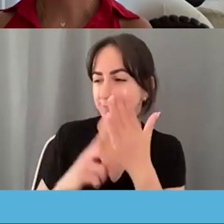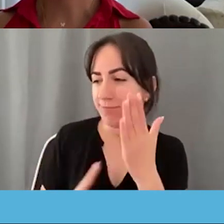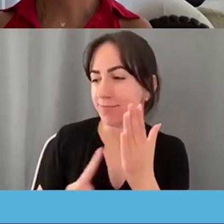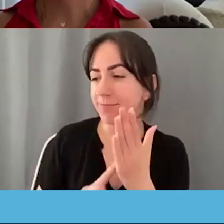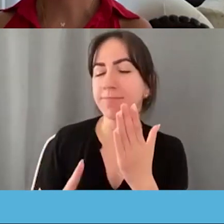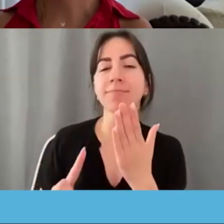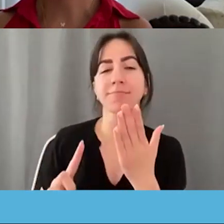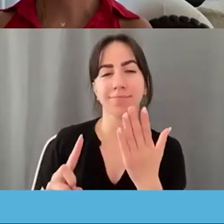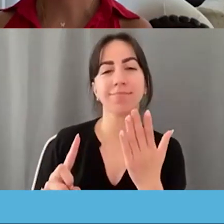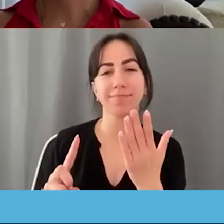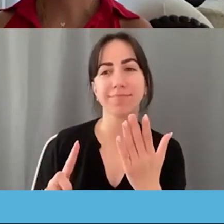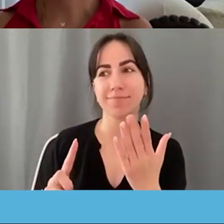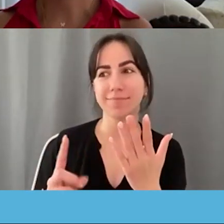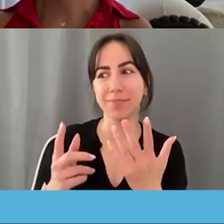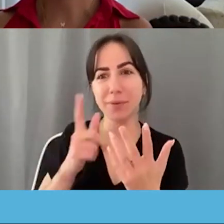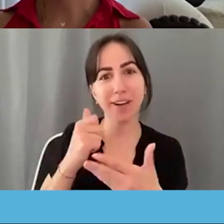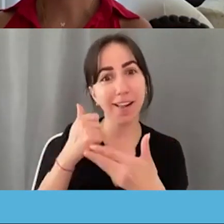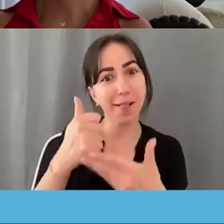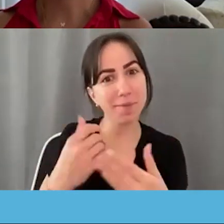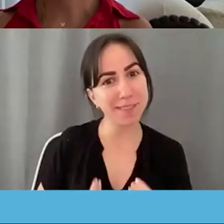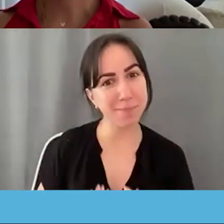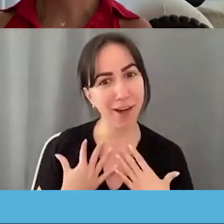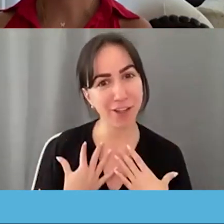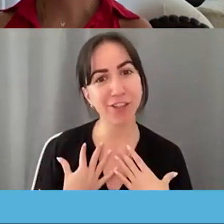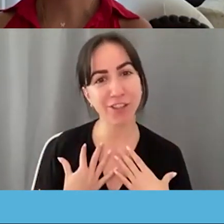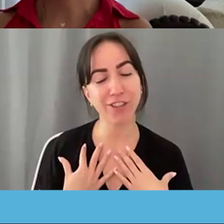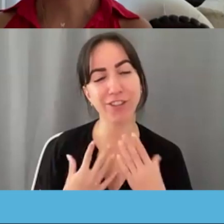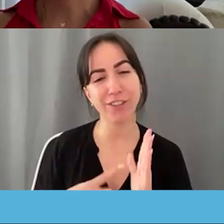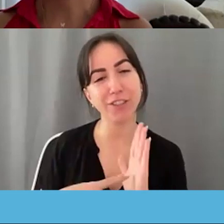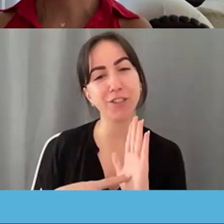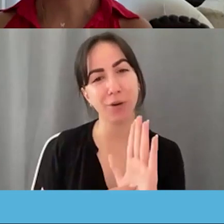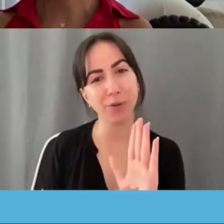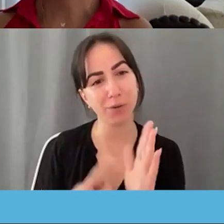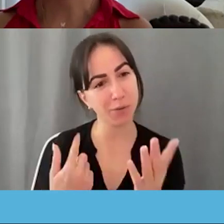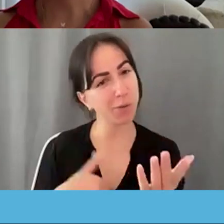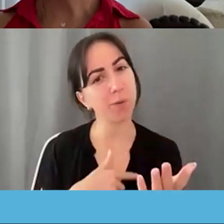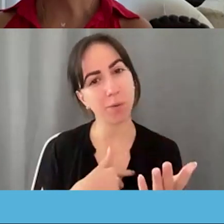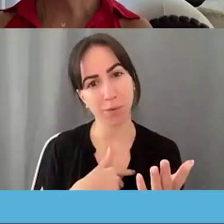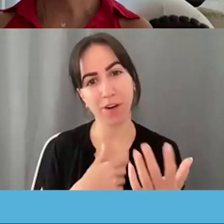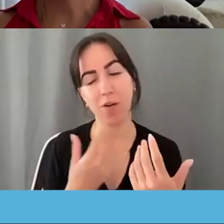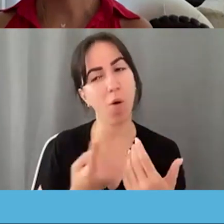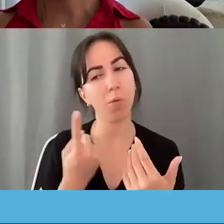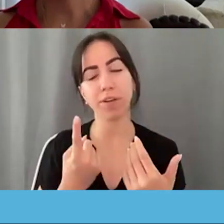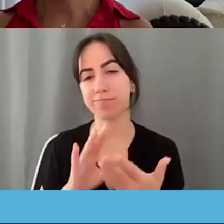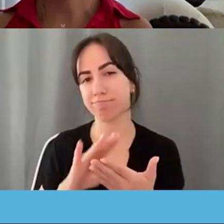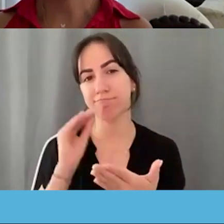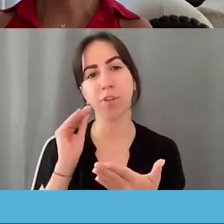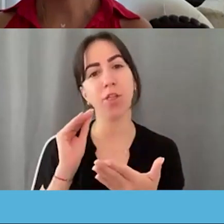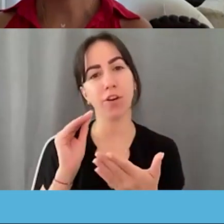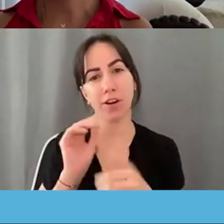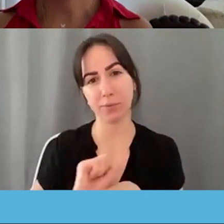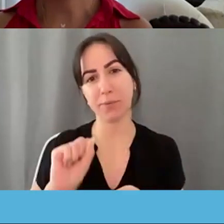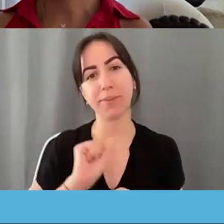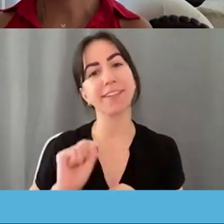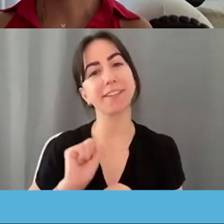you're going to do, who can help inspire you and show you that we are always building on the work of people